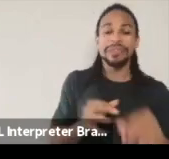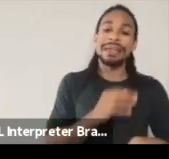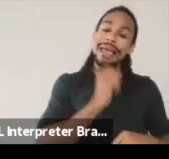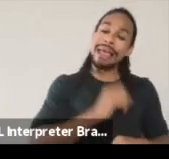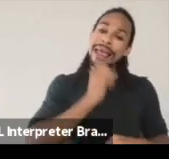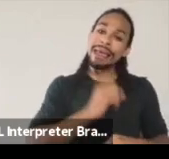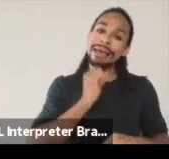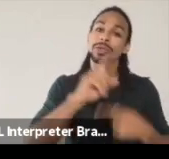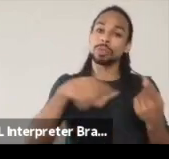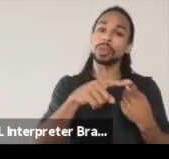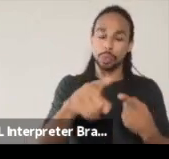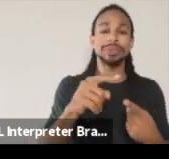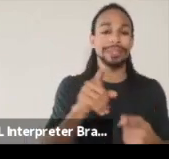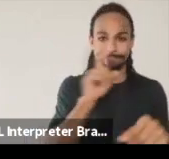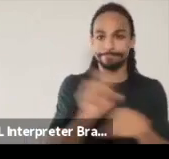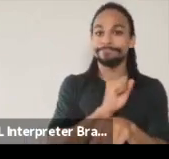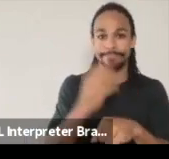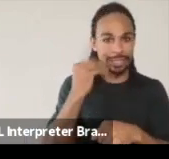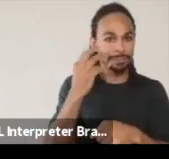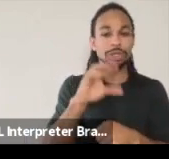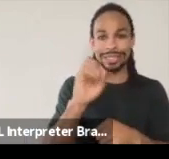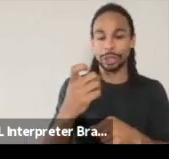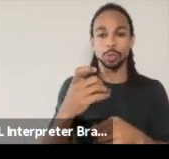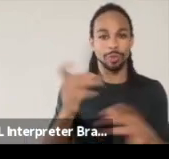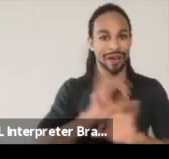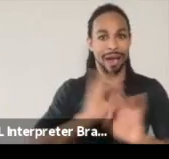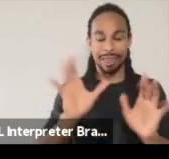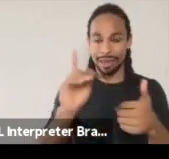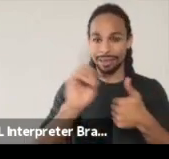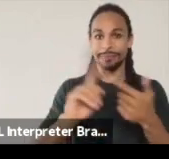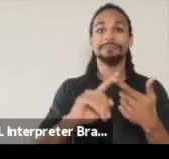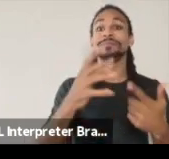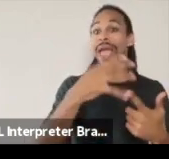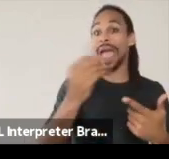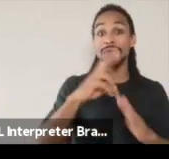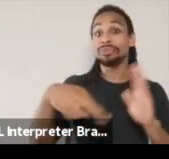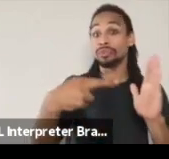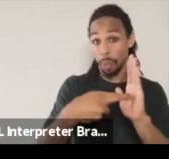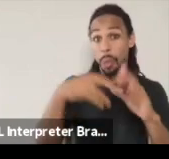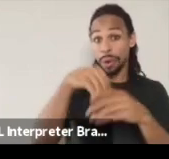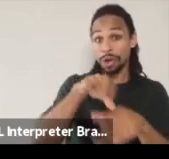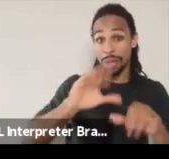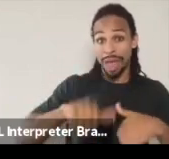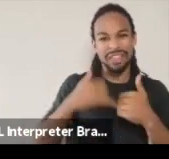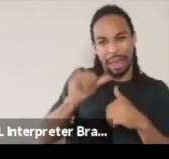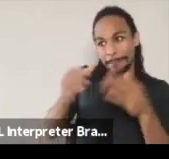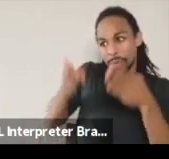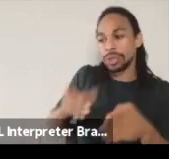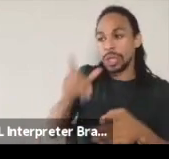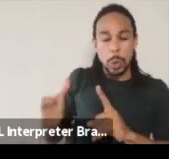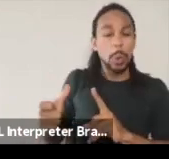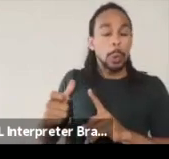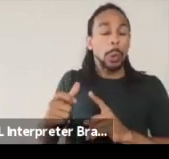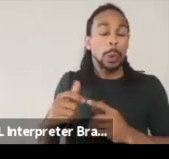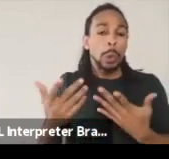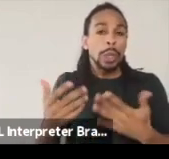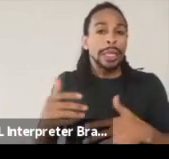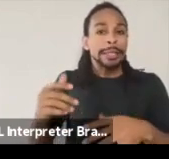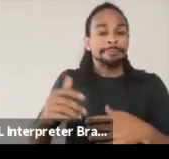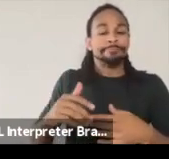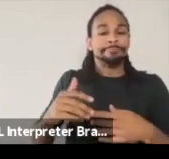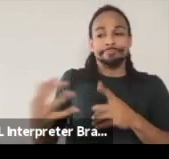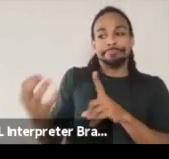at which you experienced sexual violence and the role in your life of the person who harmed you, the role that they